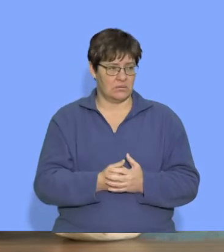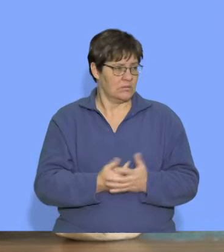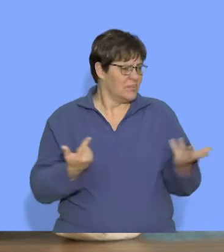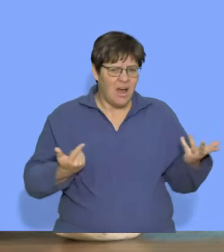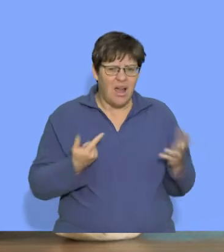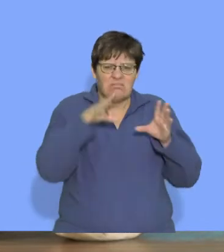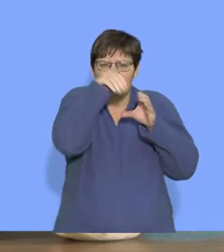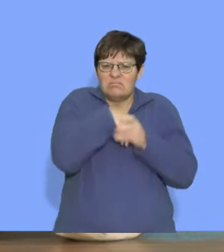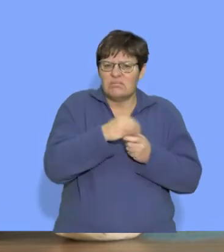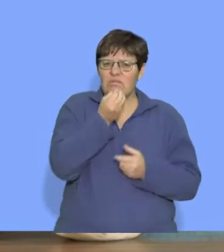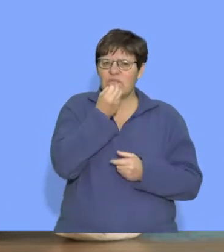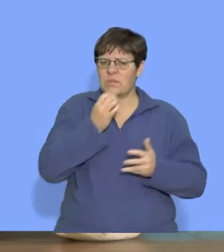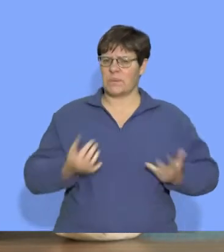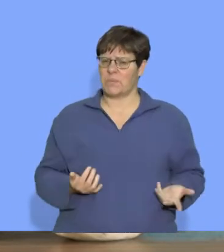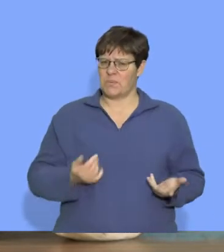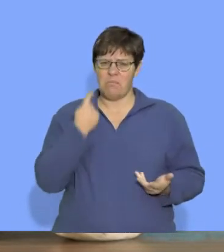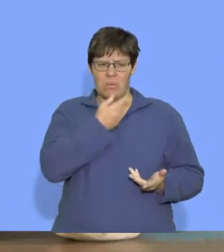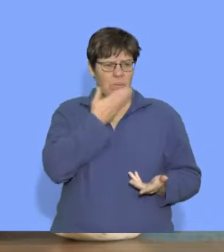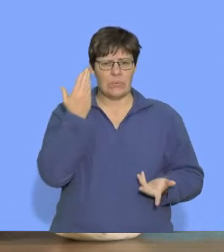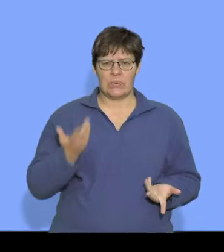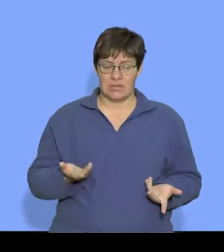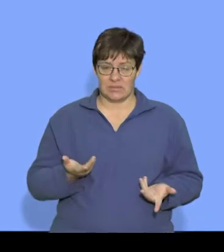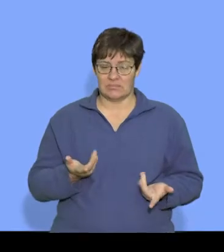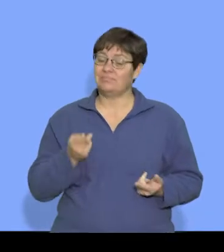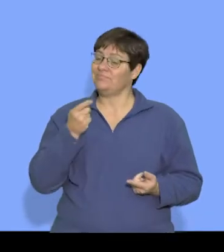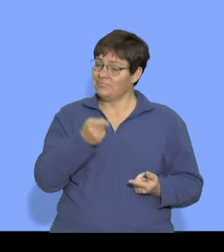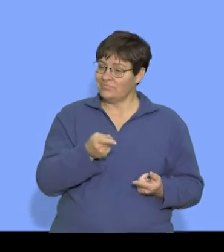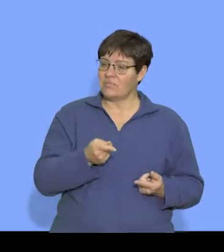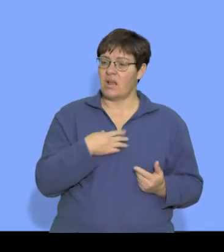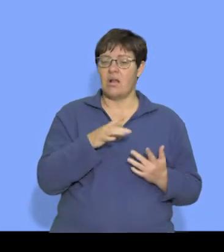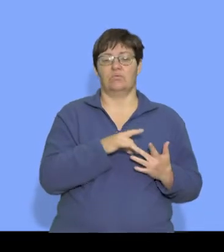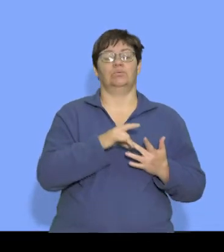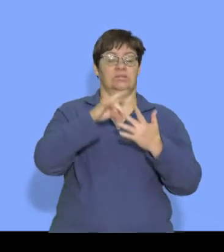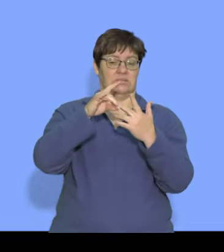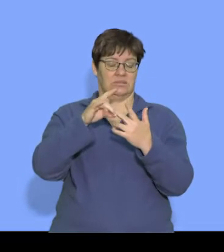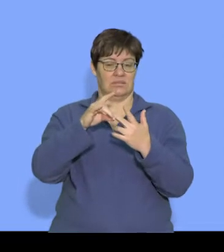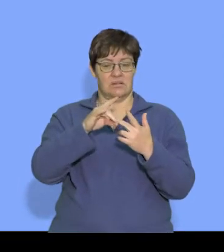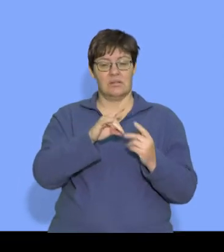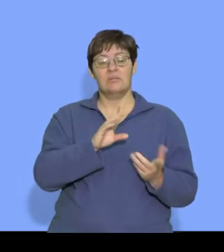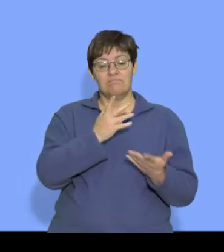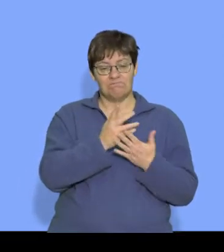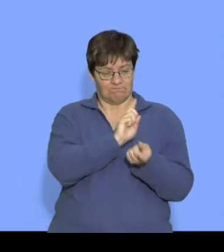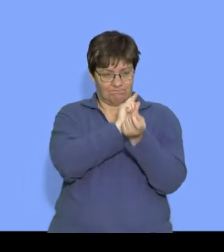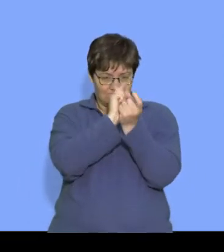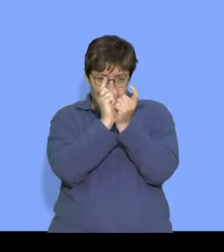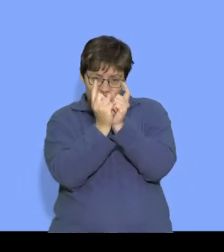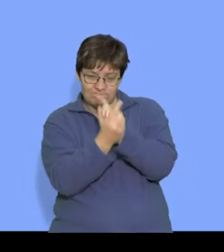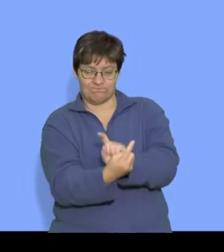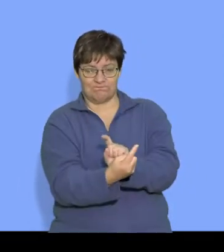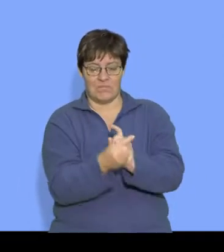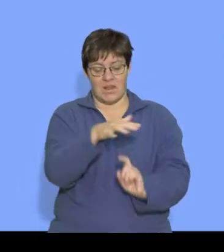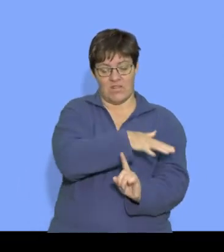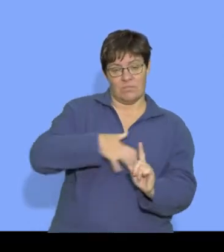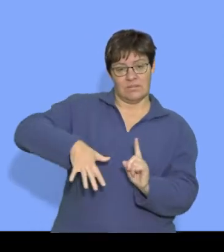it ingest food? Guys, so amoebas are quite unique in their ability to be able to adapt to